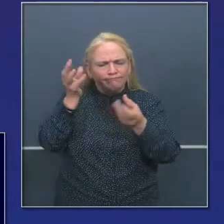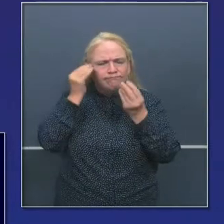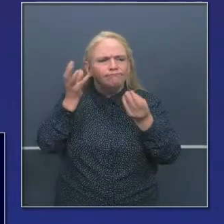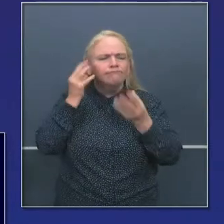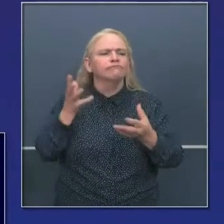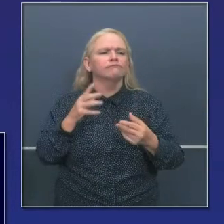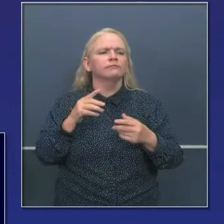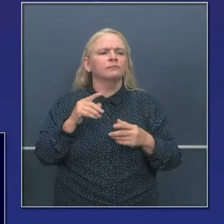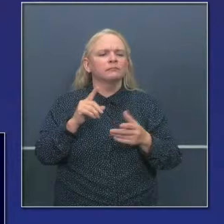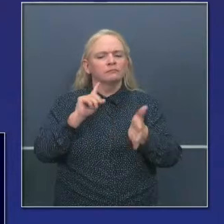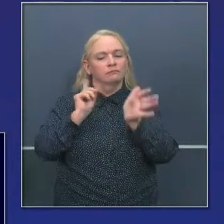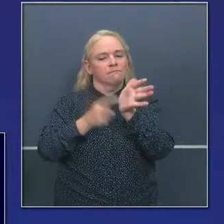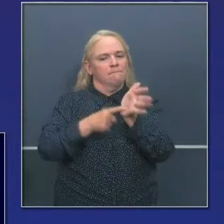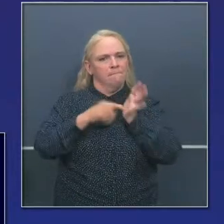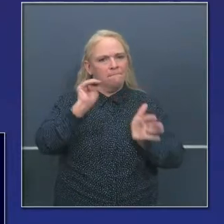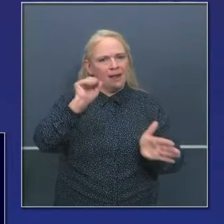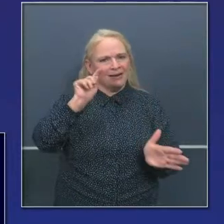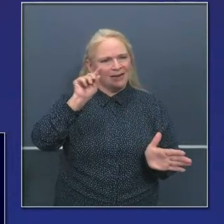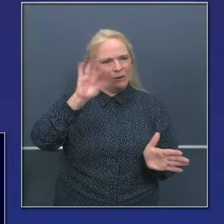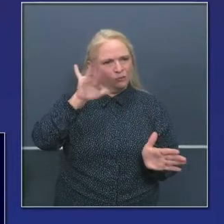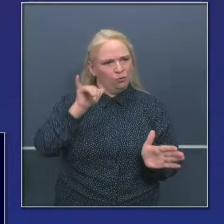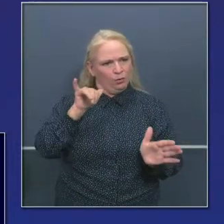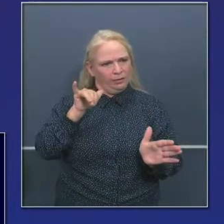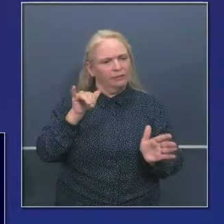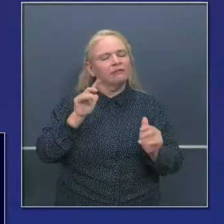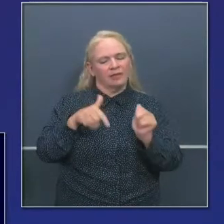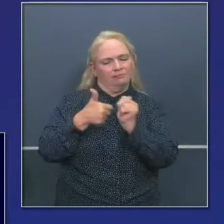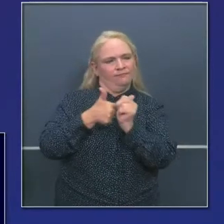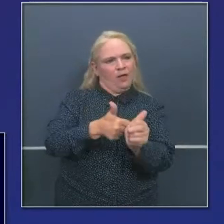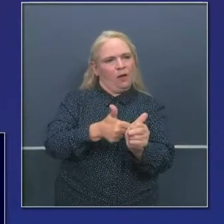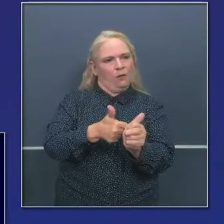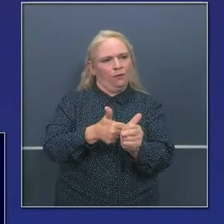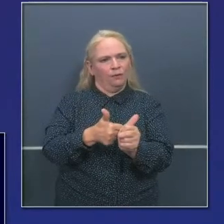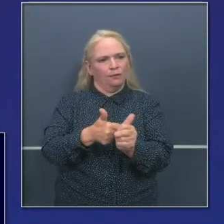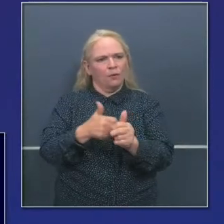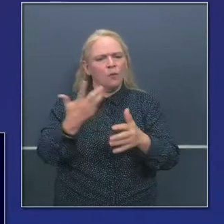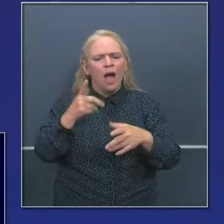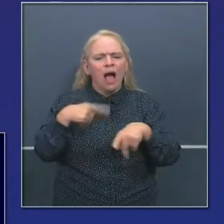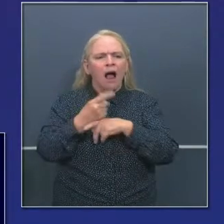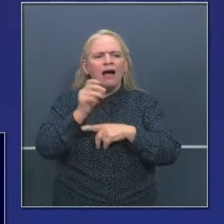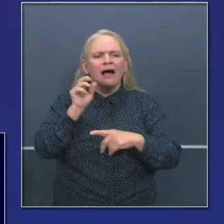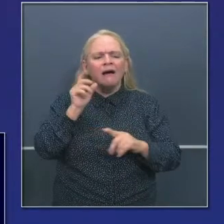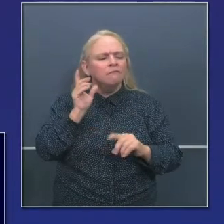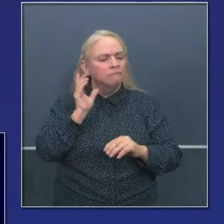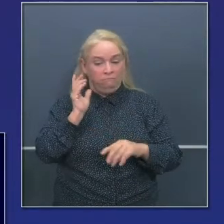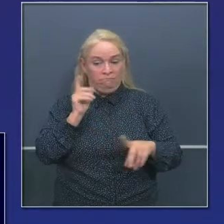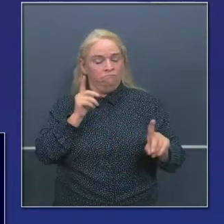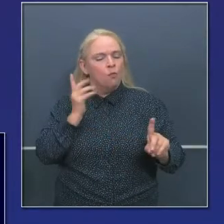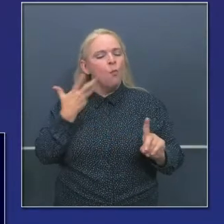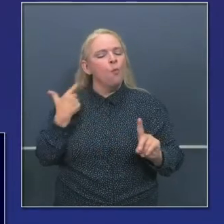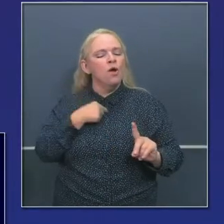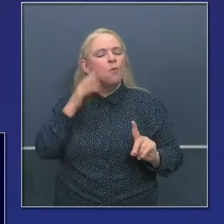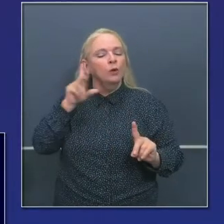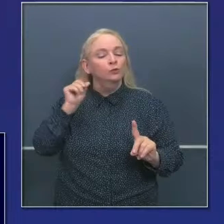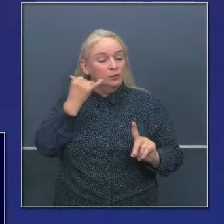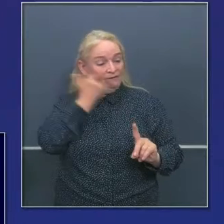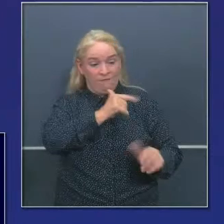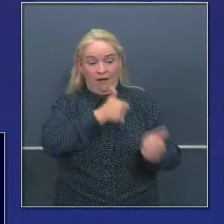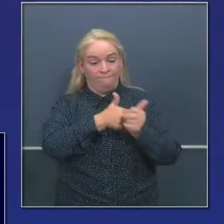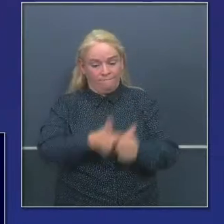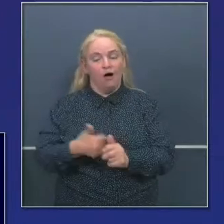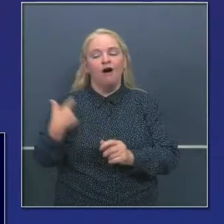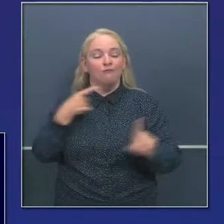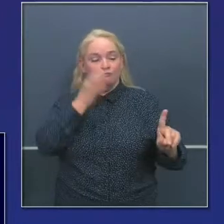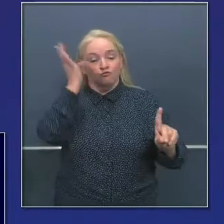mandates that we also will follow up through this enforcement action that we highlighted yesterday. 6 regions of the